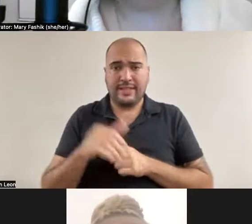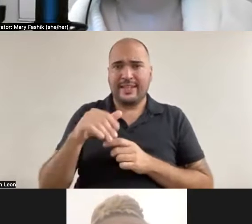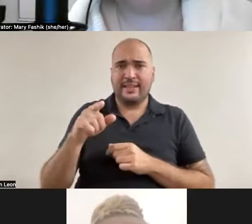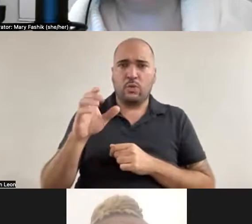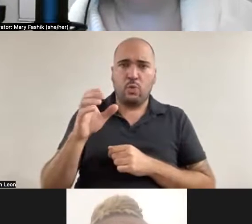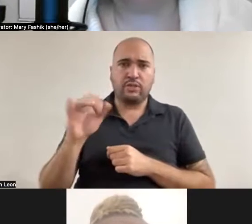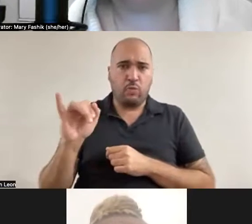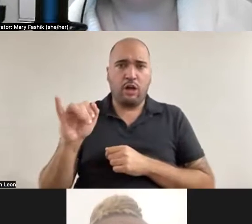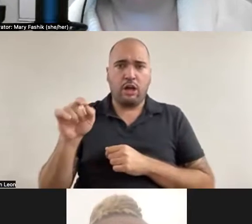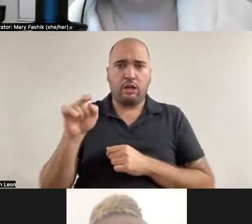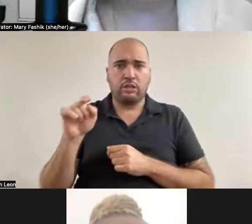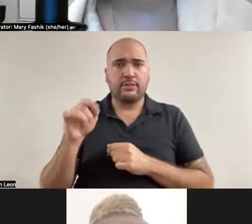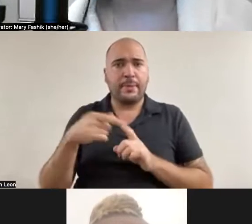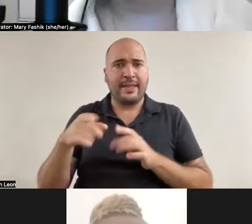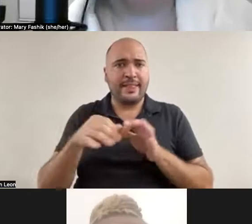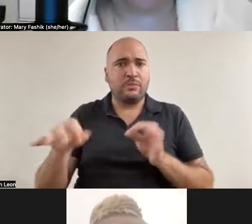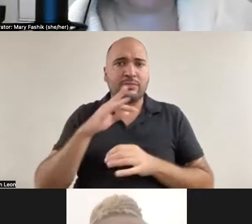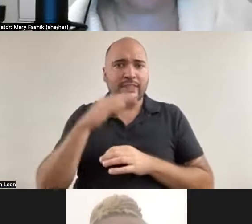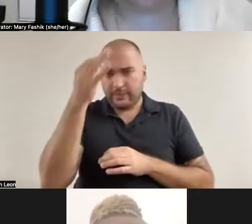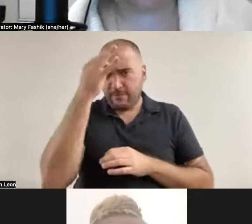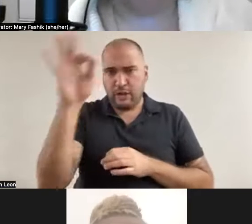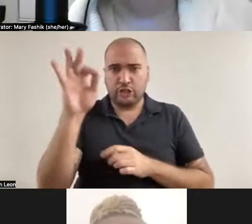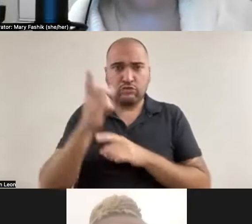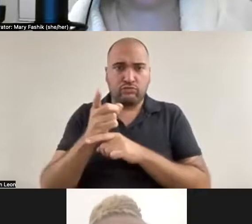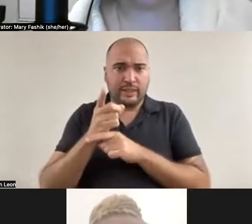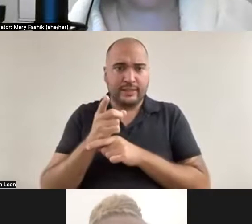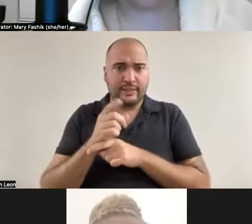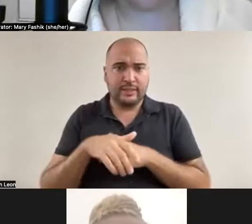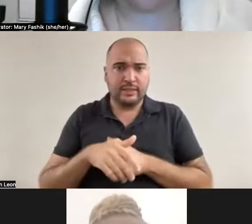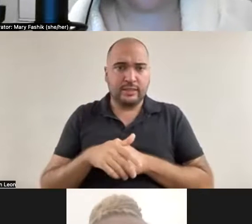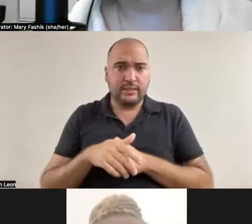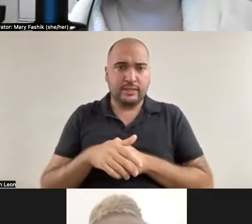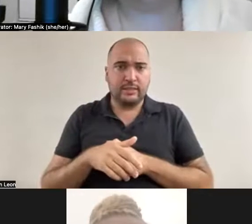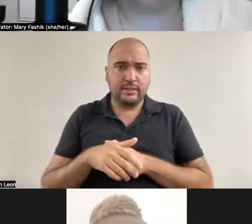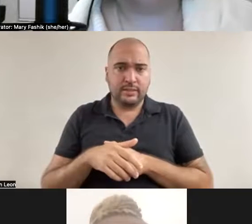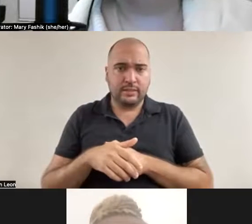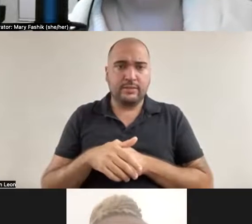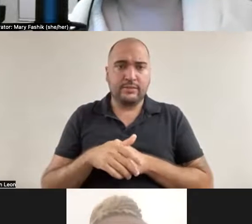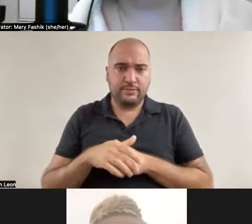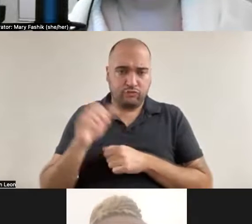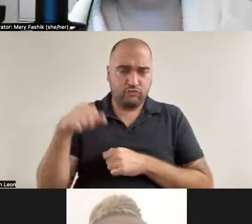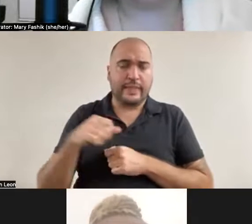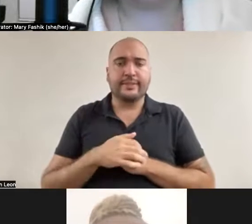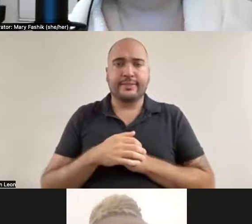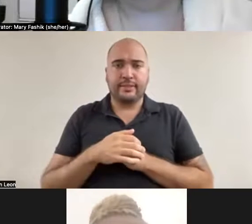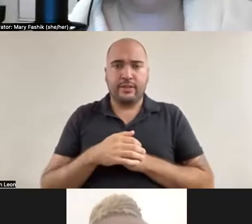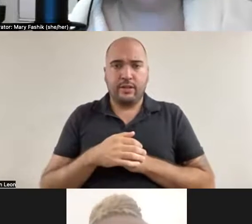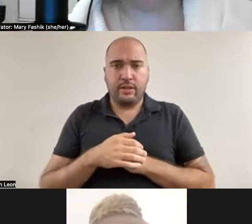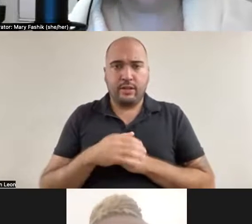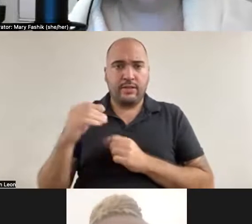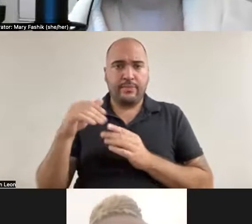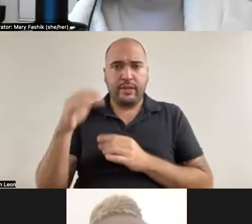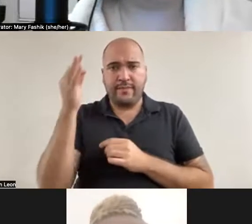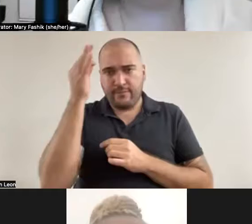the main language spoken is French, correct? It's And French. French, and in